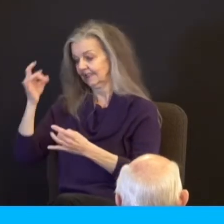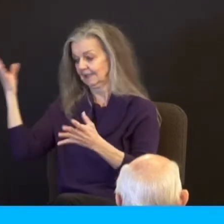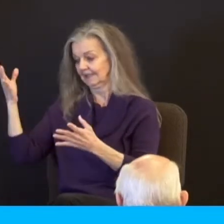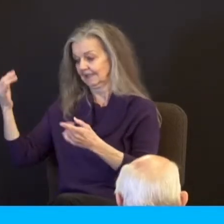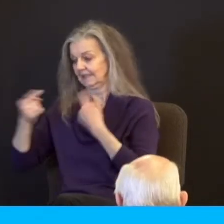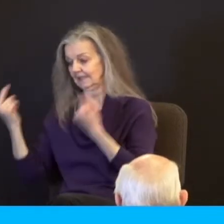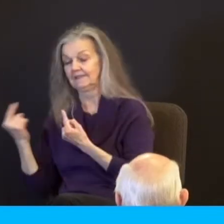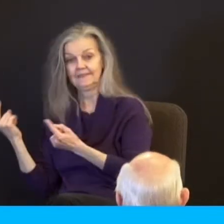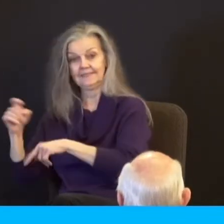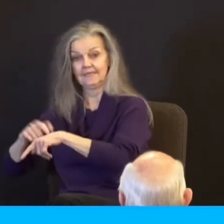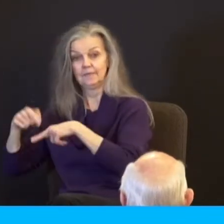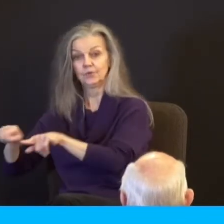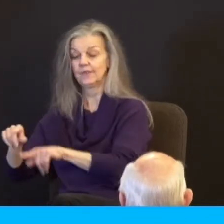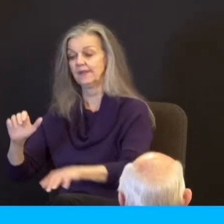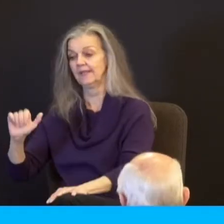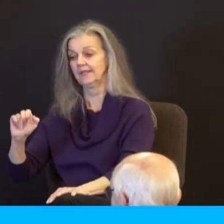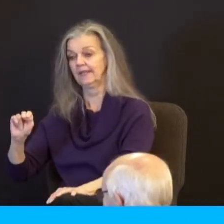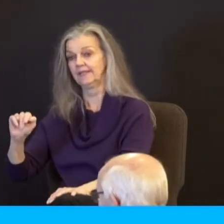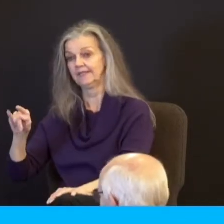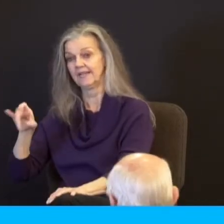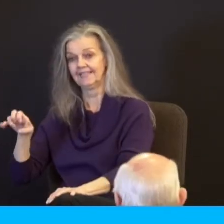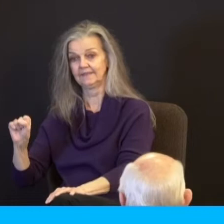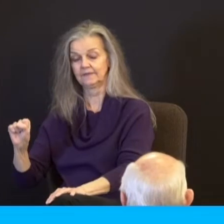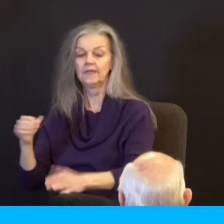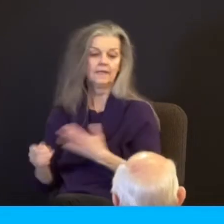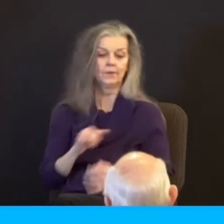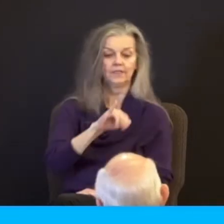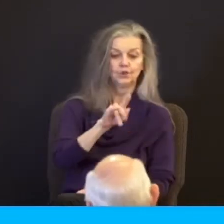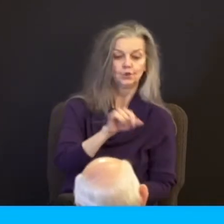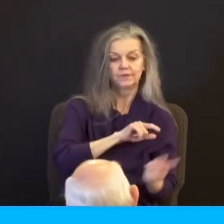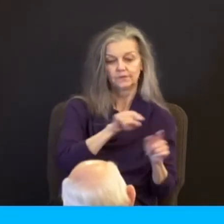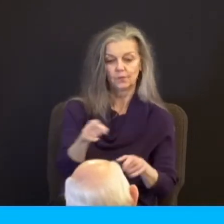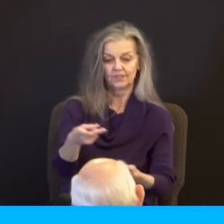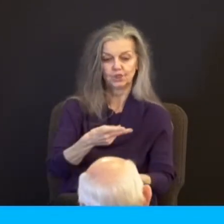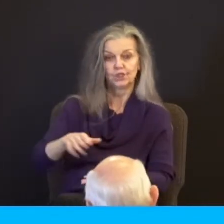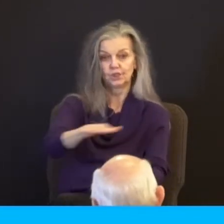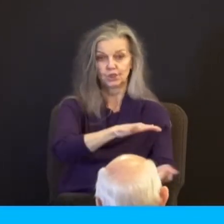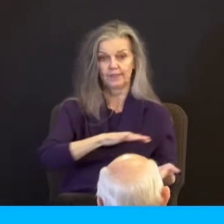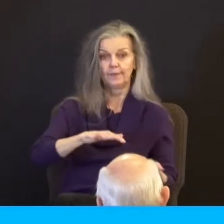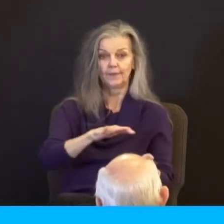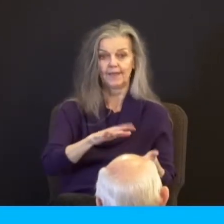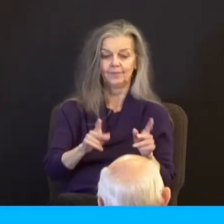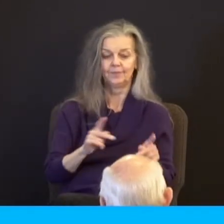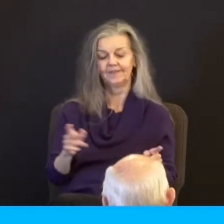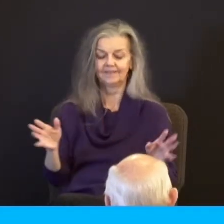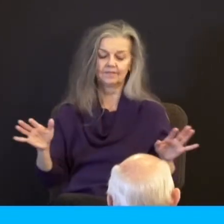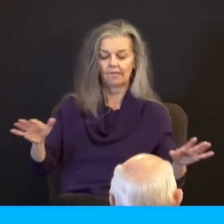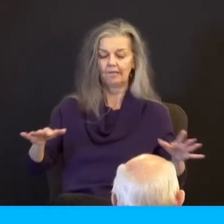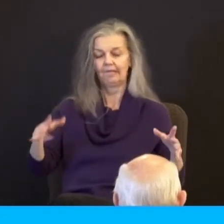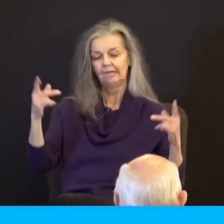on the things we've learned of their history. So he's going to shear his sheep, which is a time people get a little loose, should we